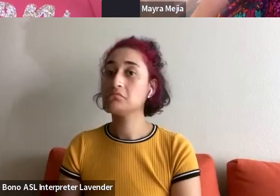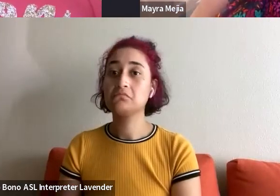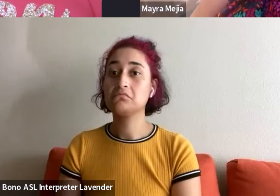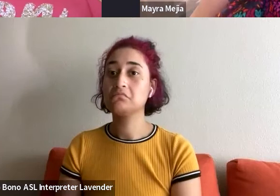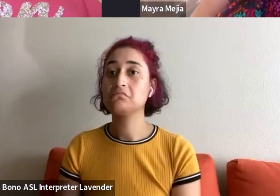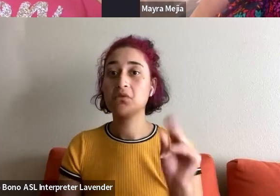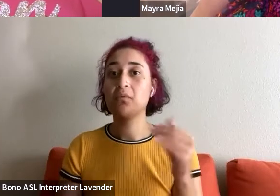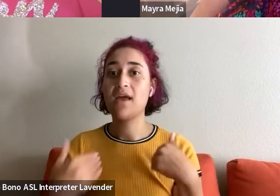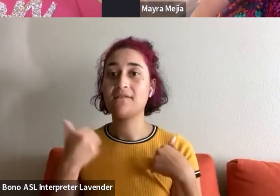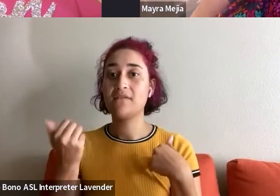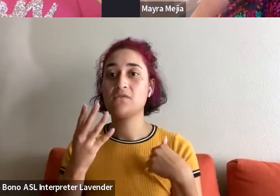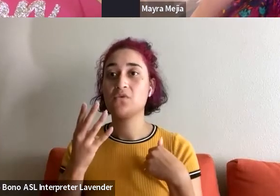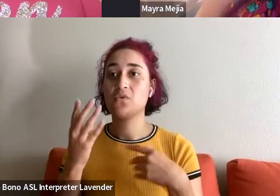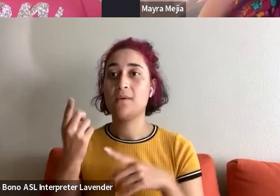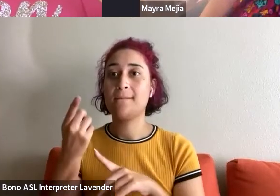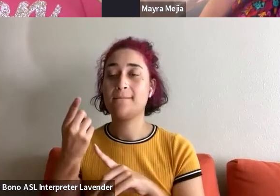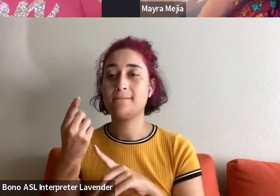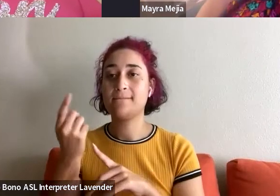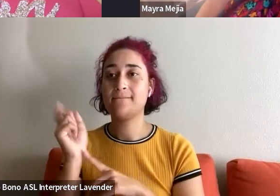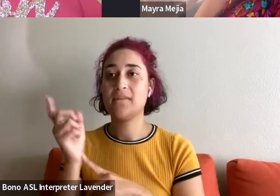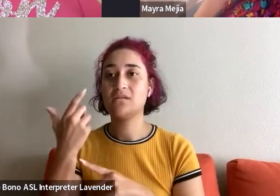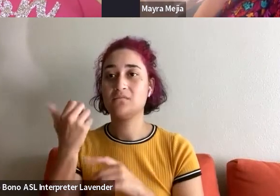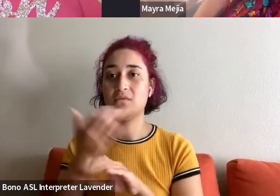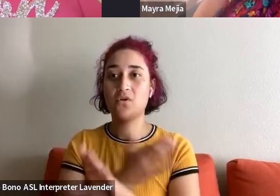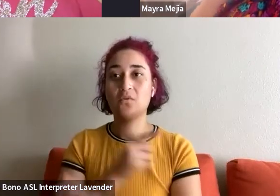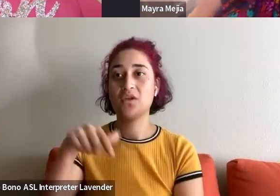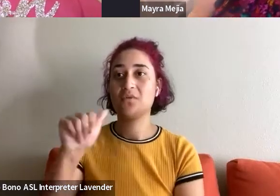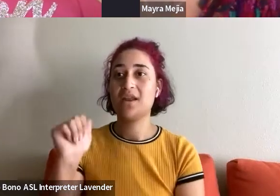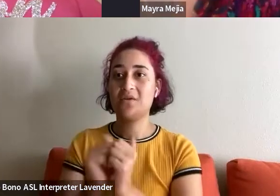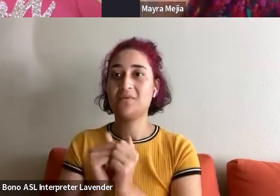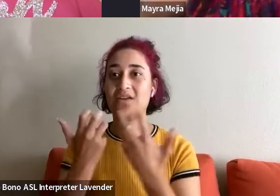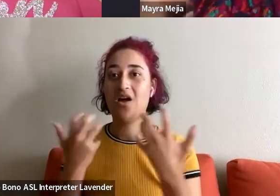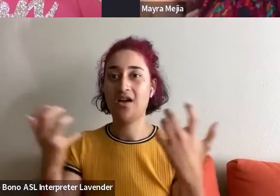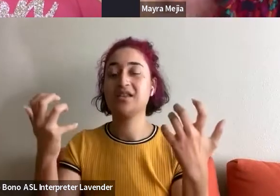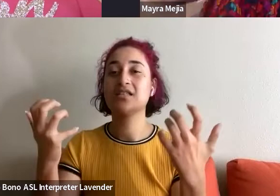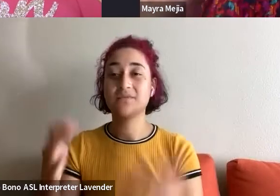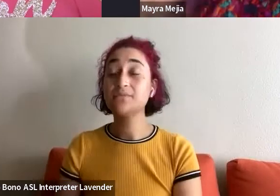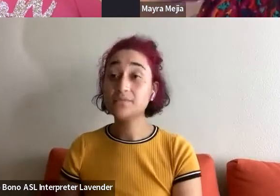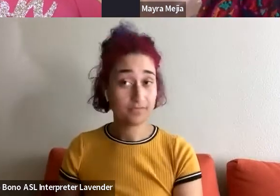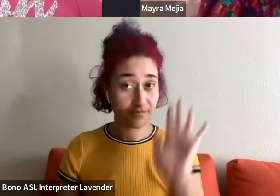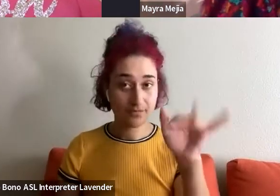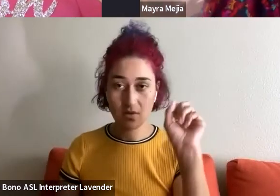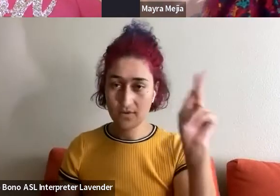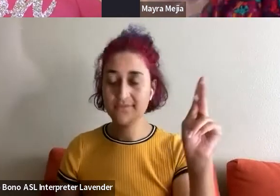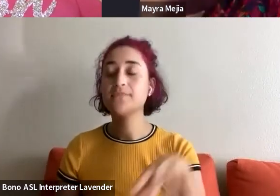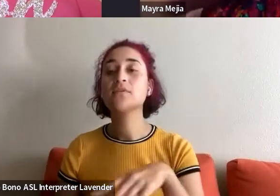we get into the Q&A with the audience. So yes, please. Okay. So